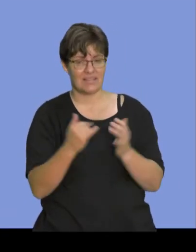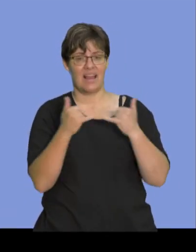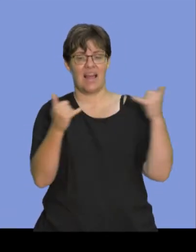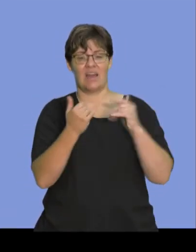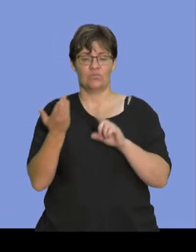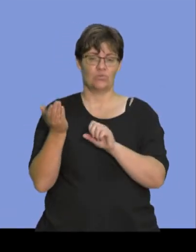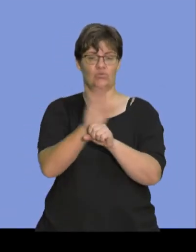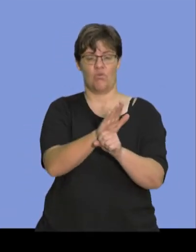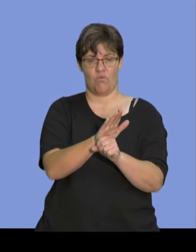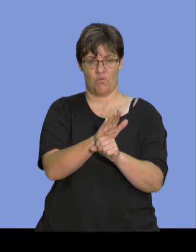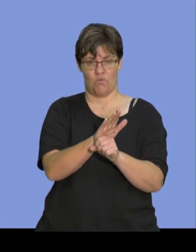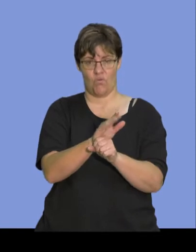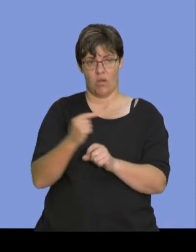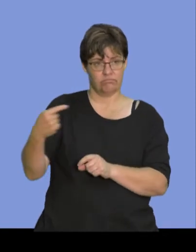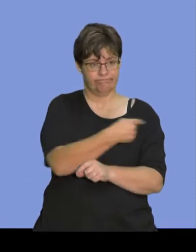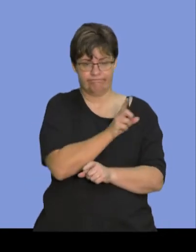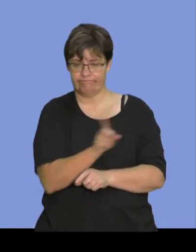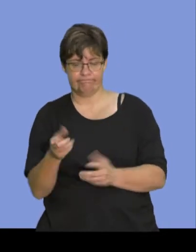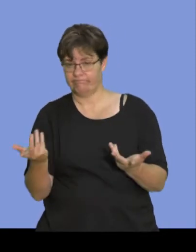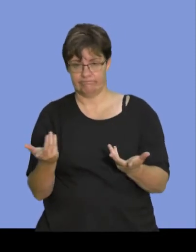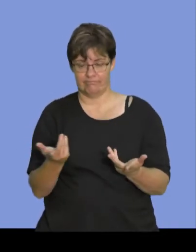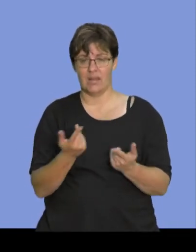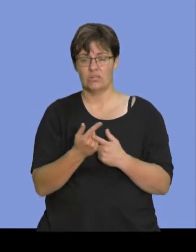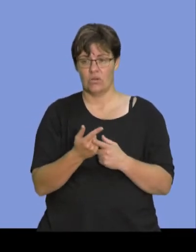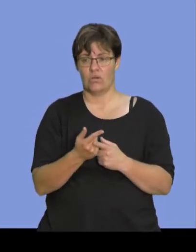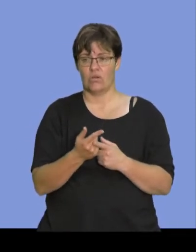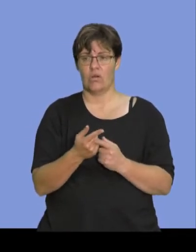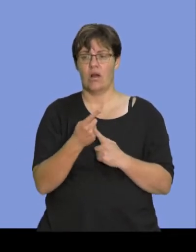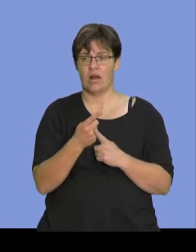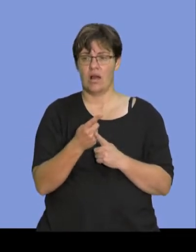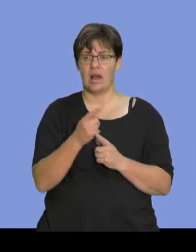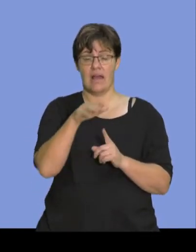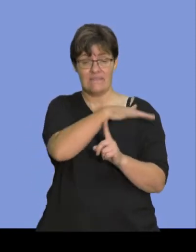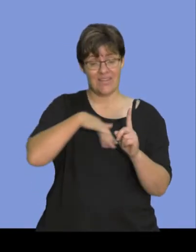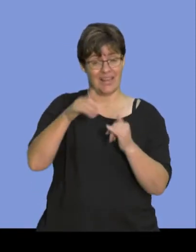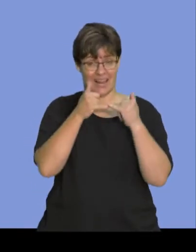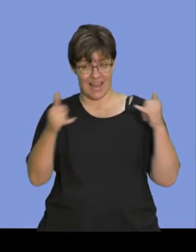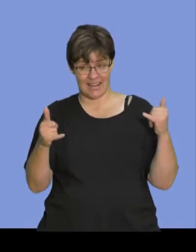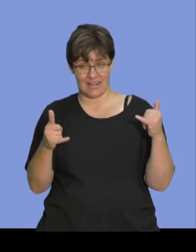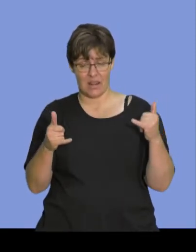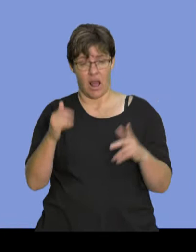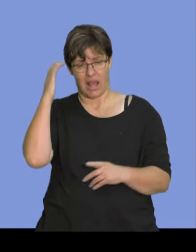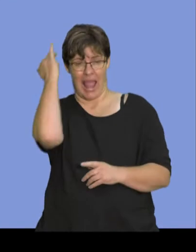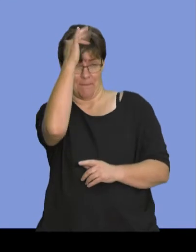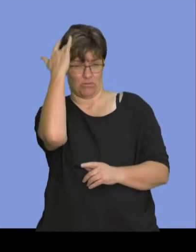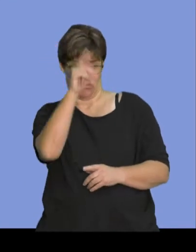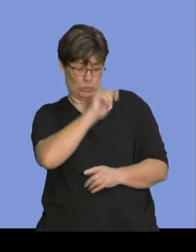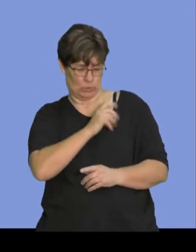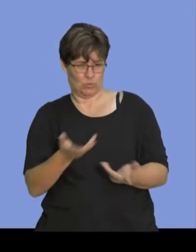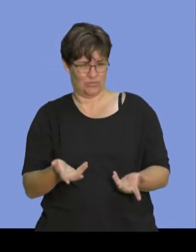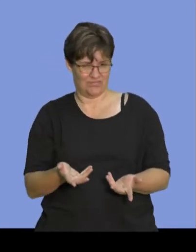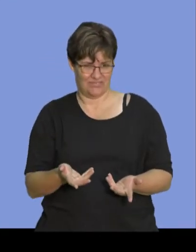we must draw the field lines to show the direction of the field. Okay, so we talk about the field lines. So these field lines are